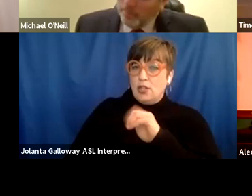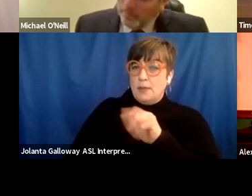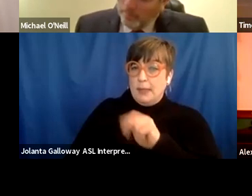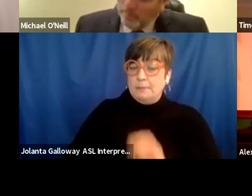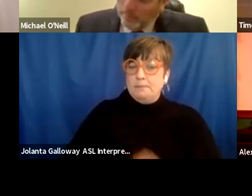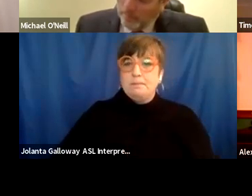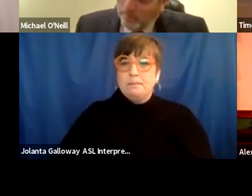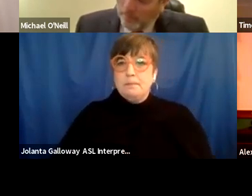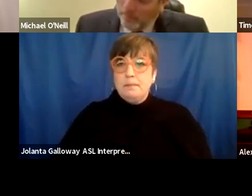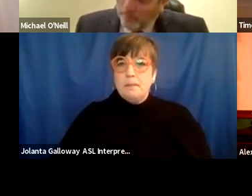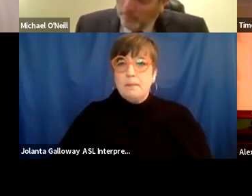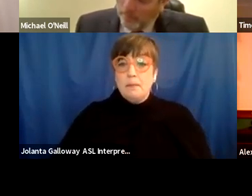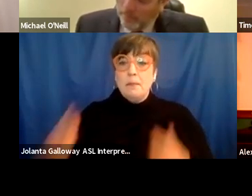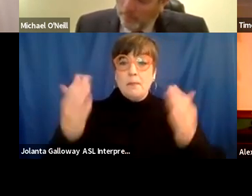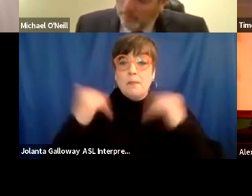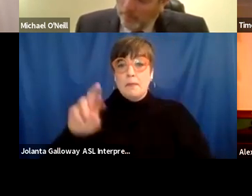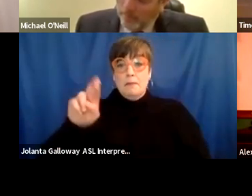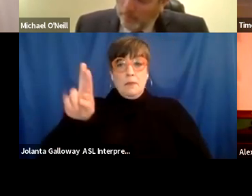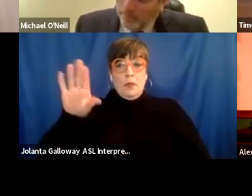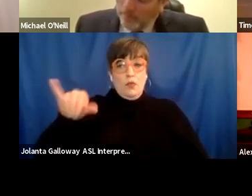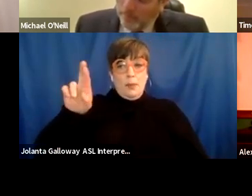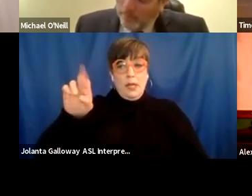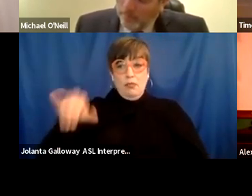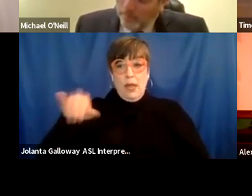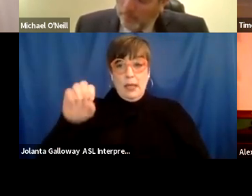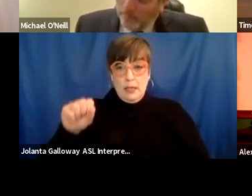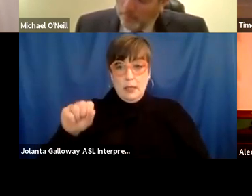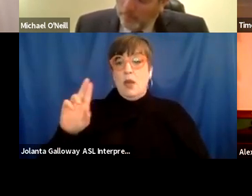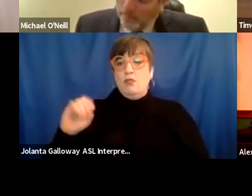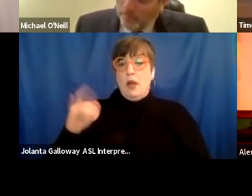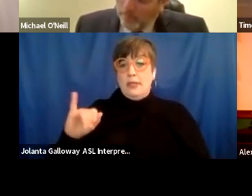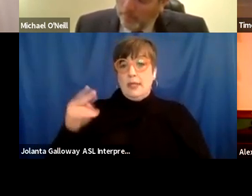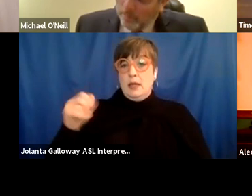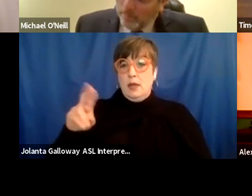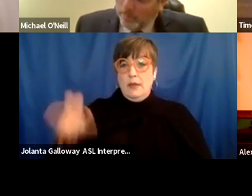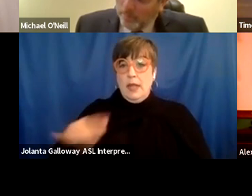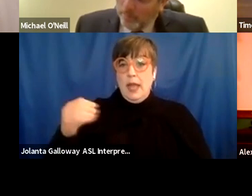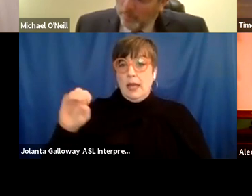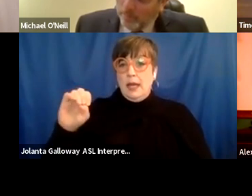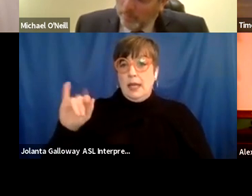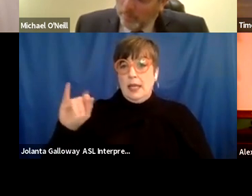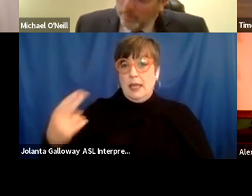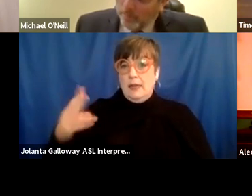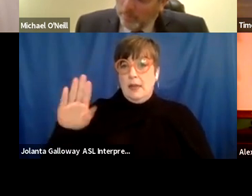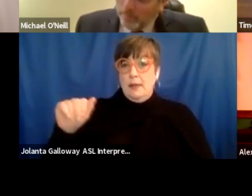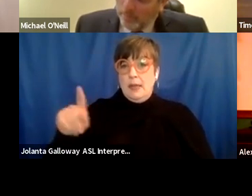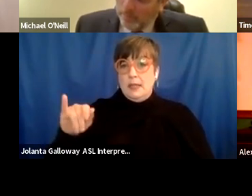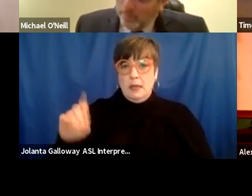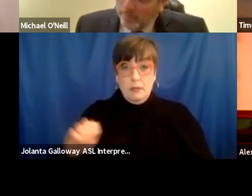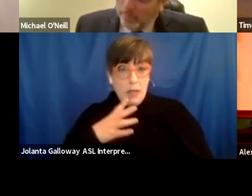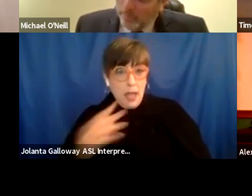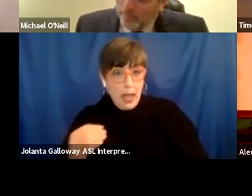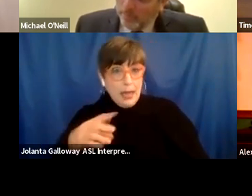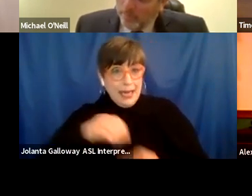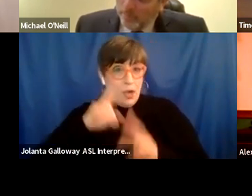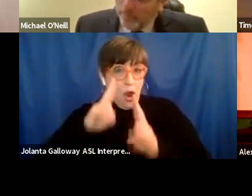Reyes, Roxy Harvey, and Edith Bazile. And in honor of Black History Month, the chair will honor the request of our